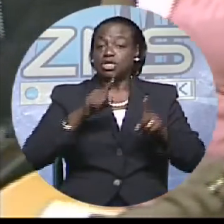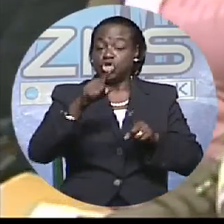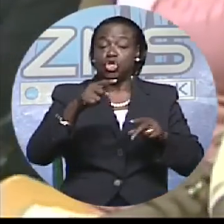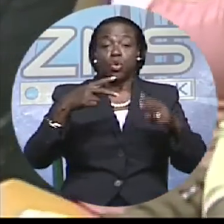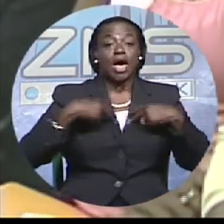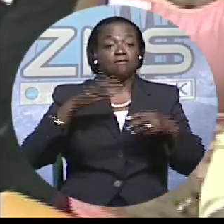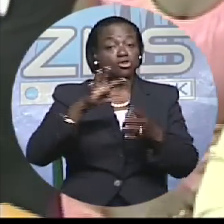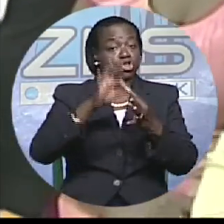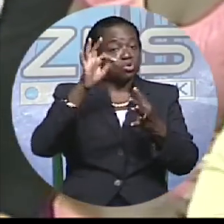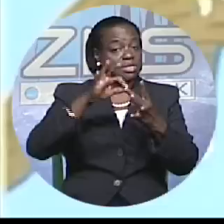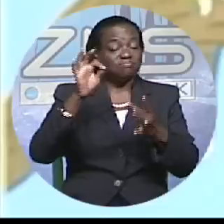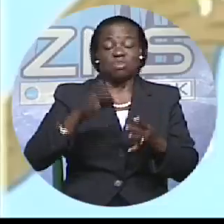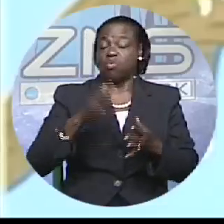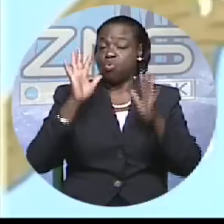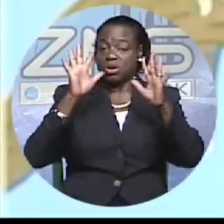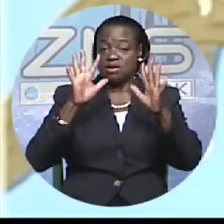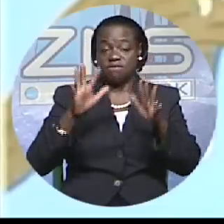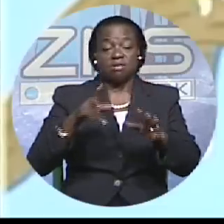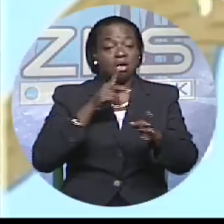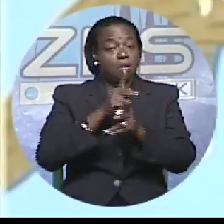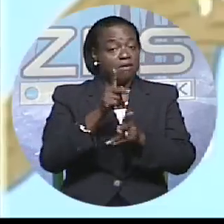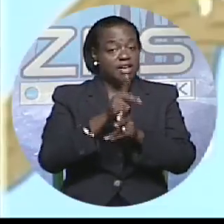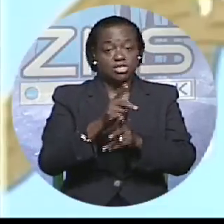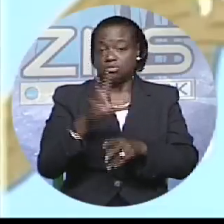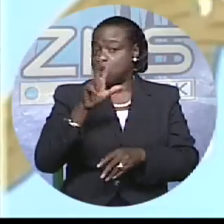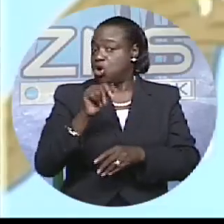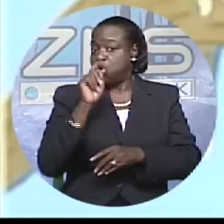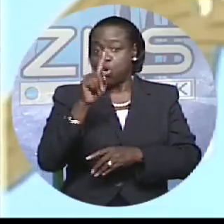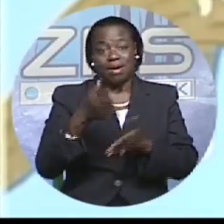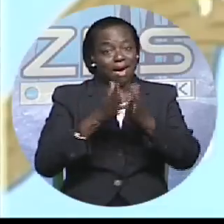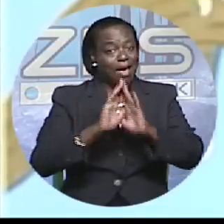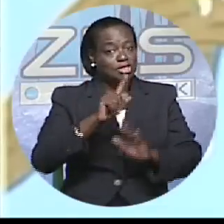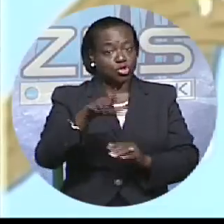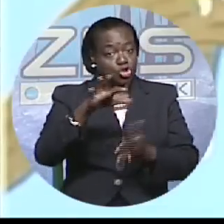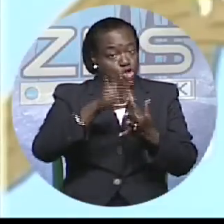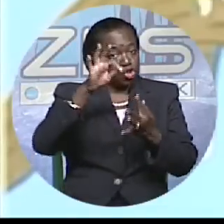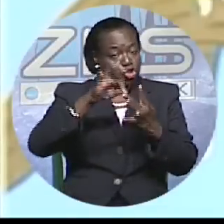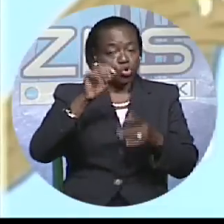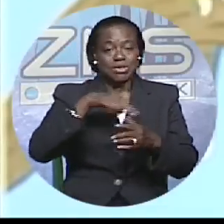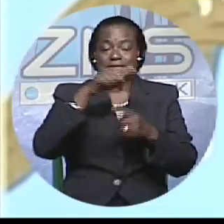noble profession. No one asked you to choose this profession.